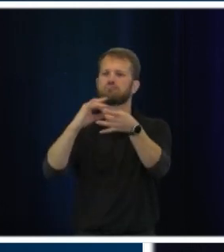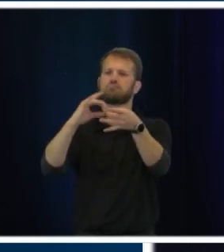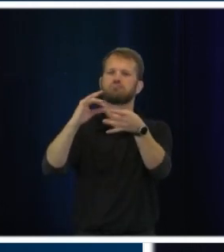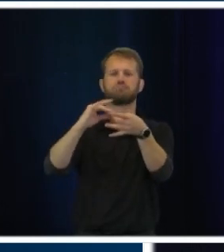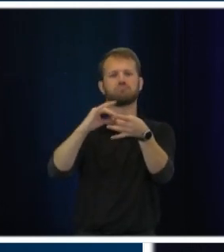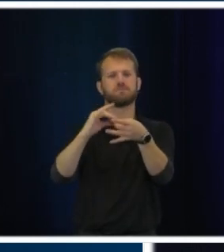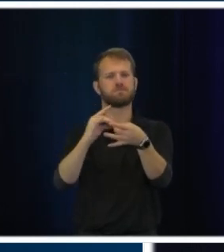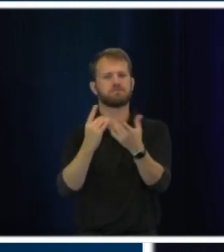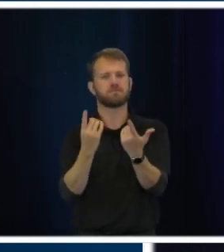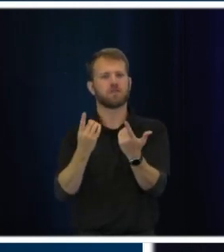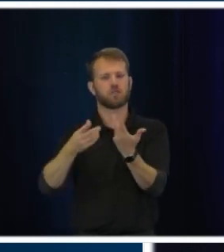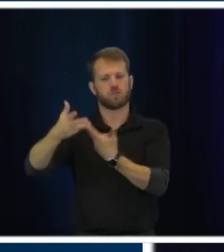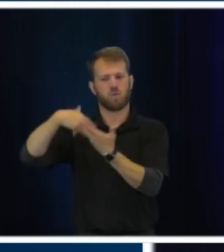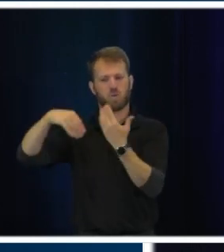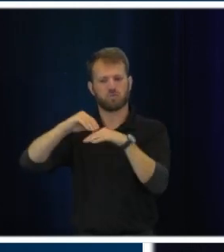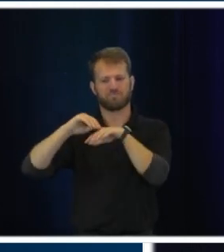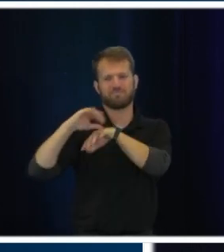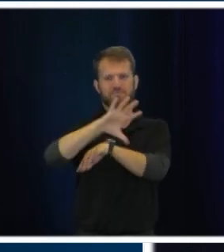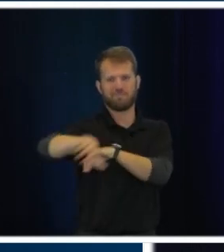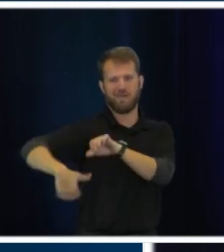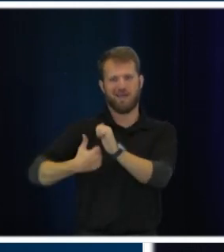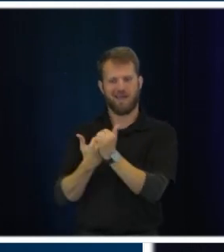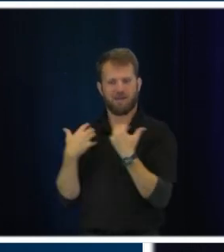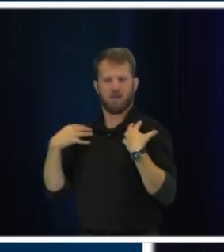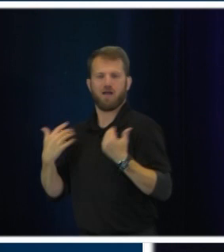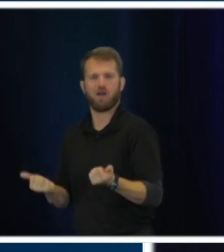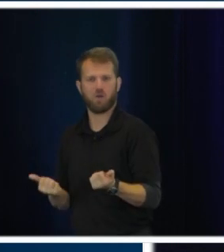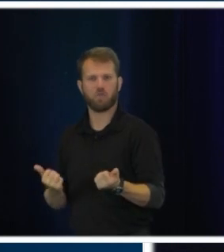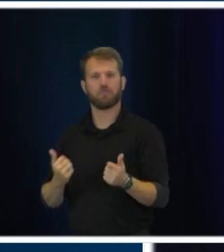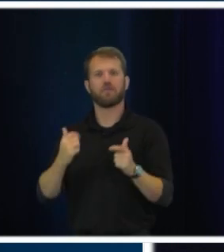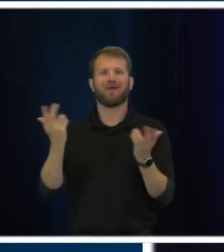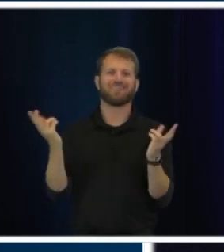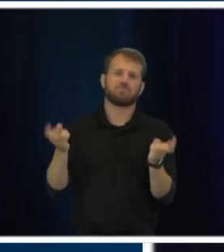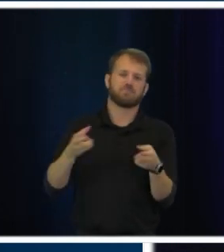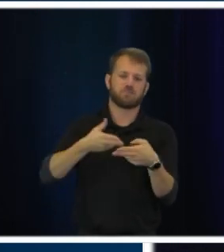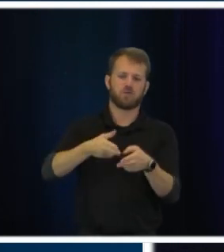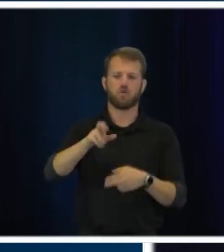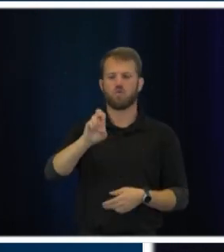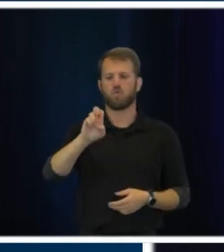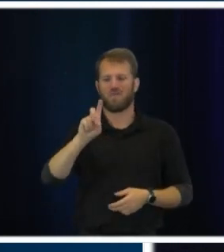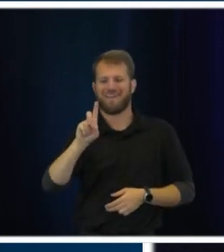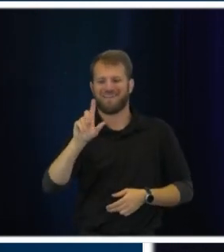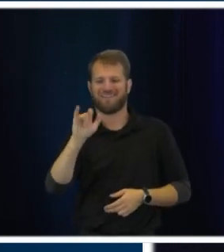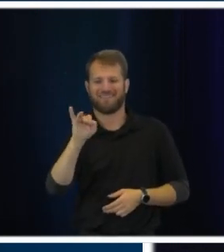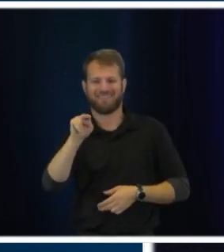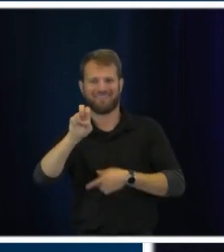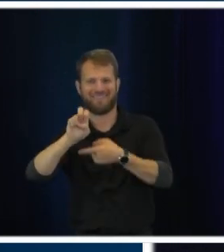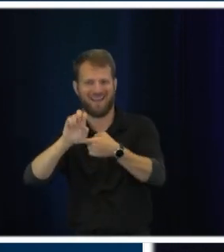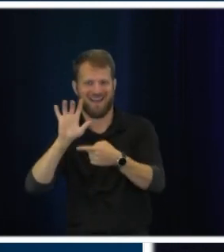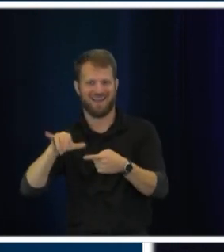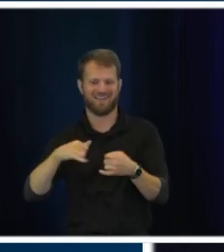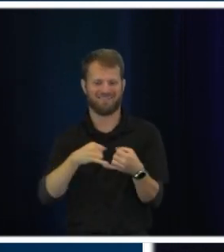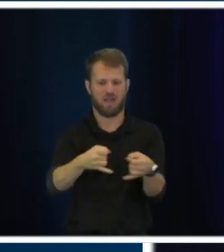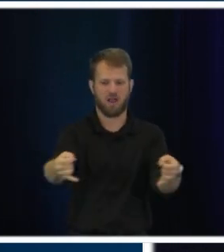the social determinants of health and redlining and why our neighborhoods look the way they do today.